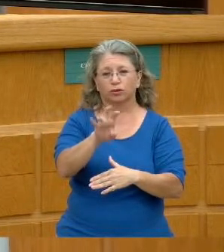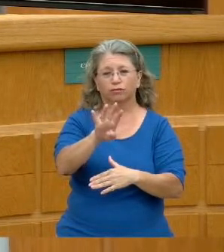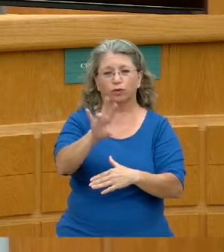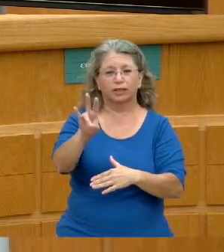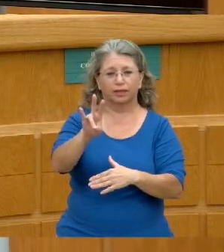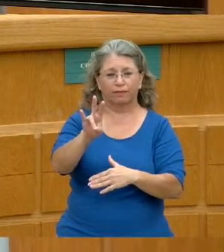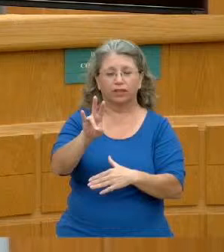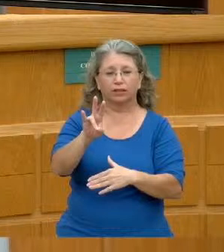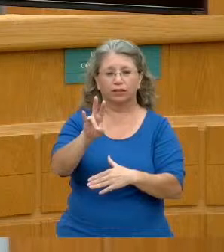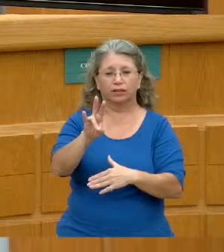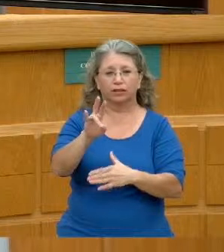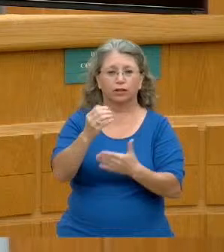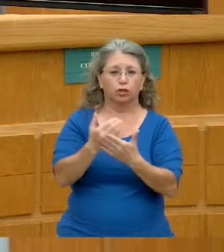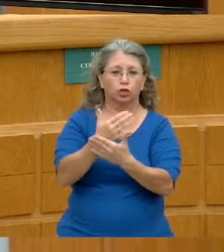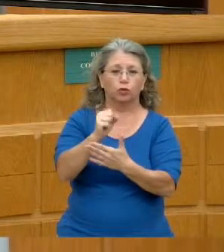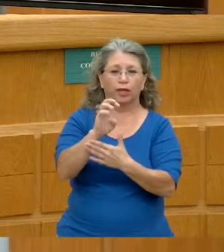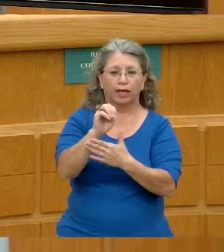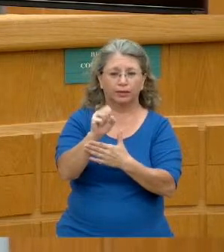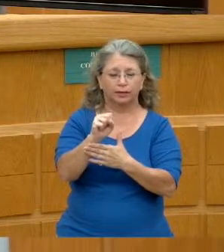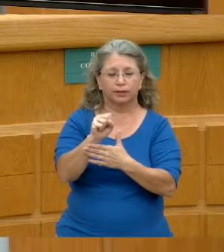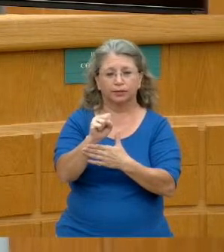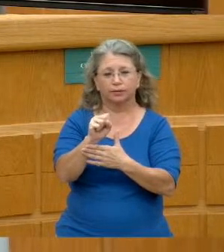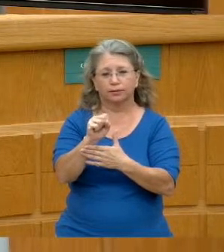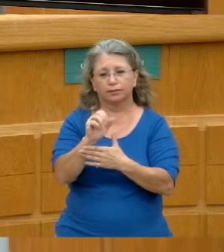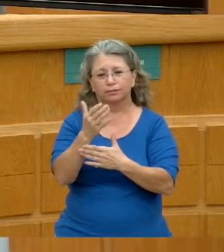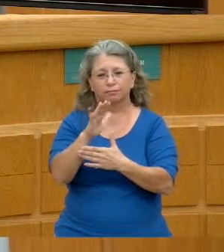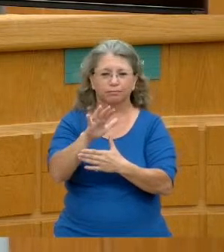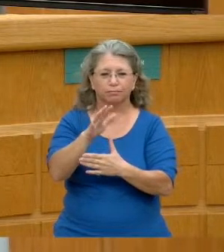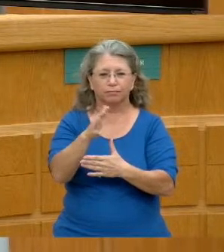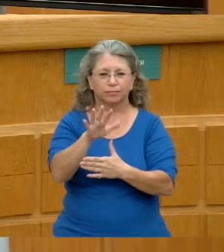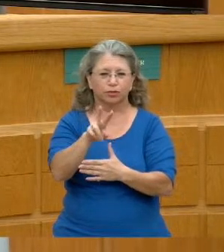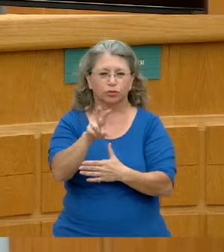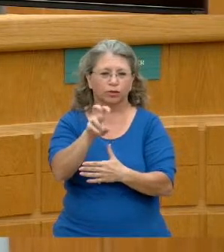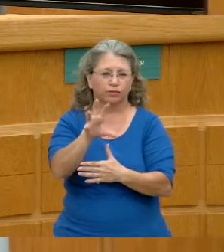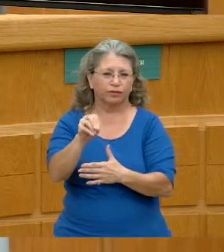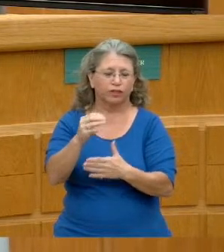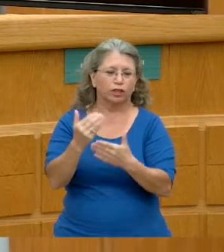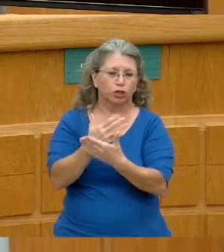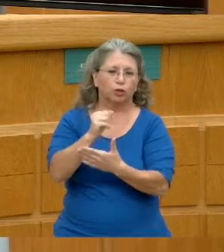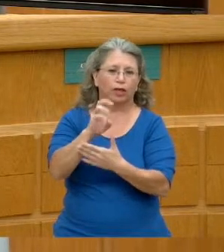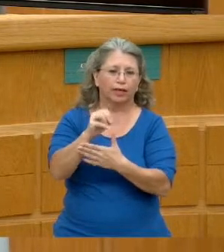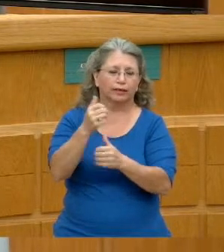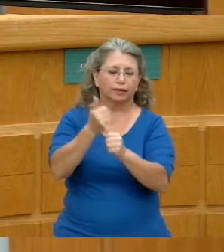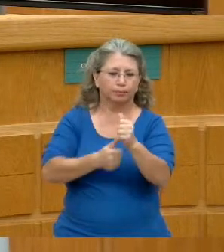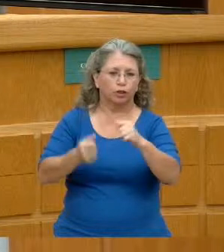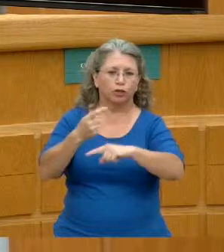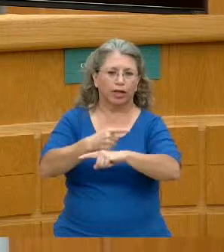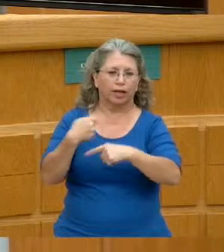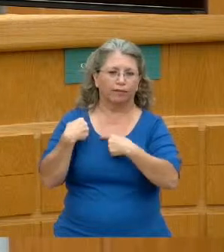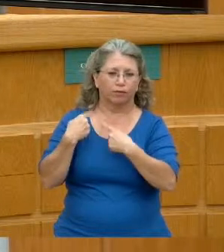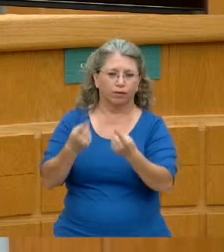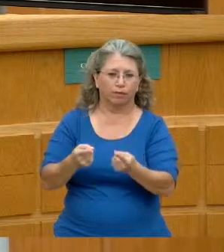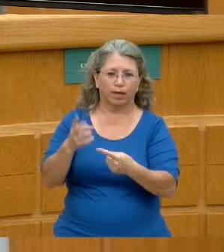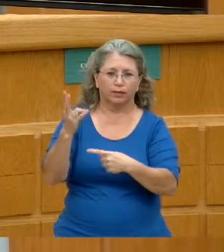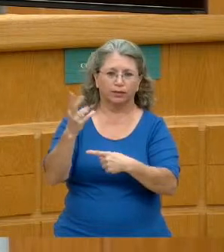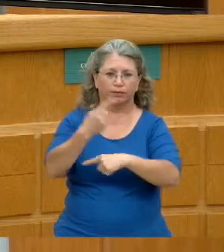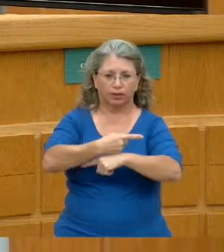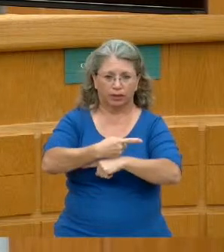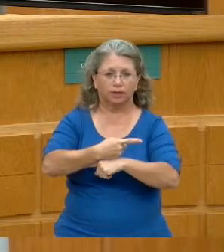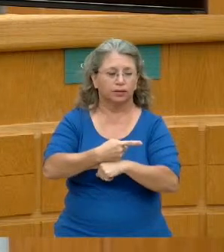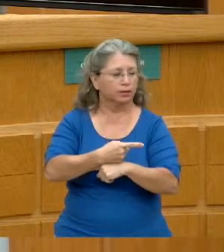247 to be exact, but about 250 new cases per day on average for the past 7 days. You can